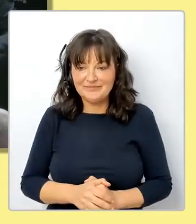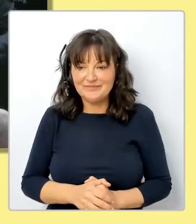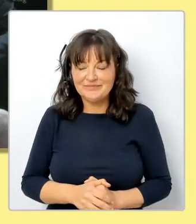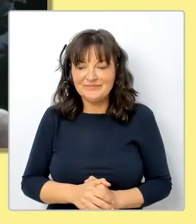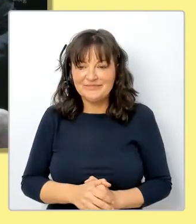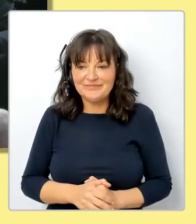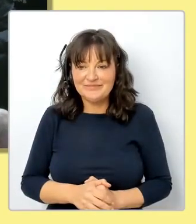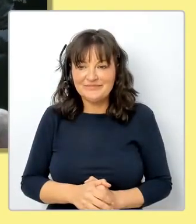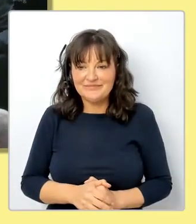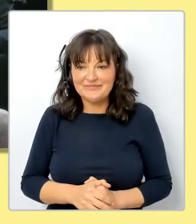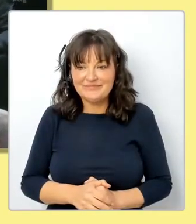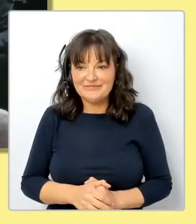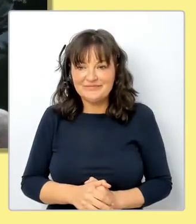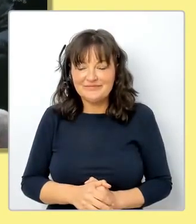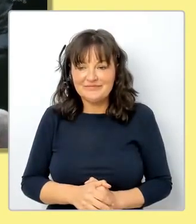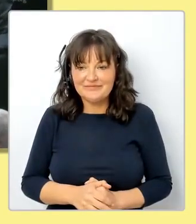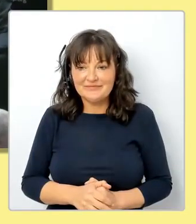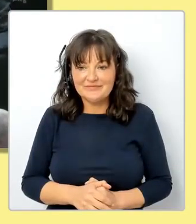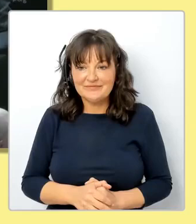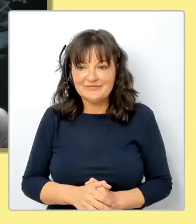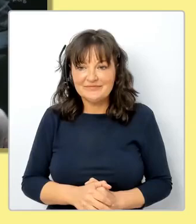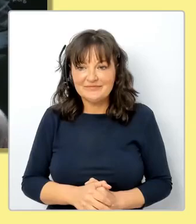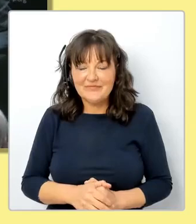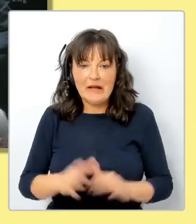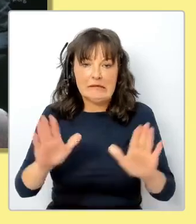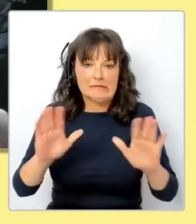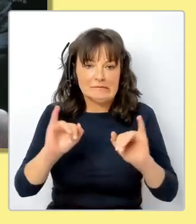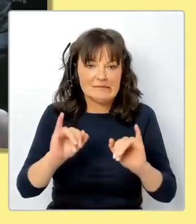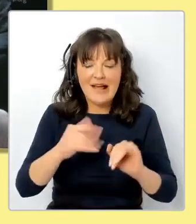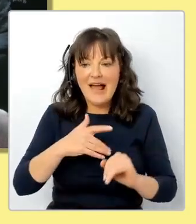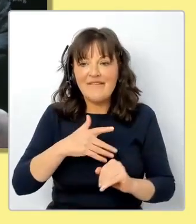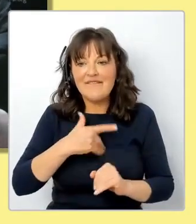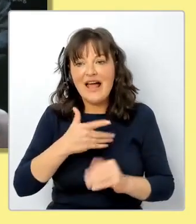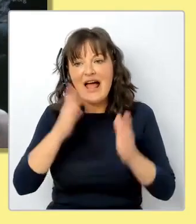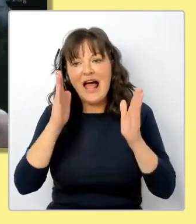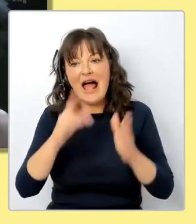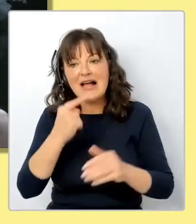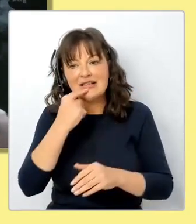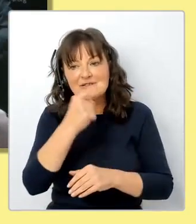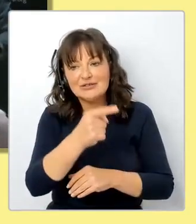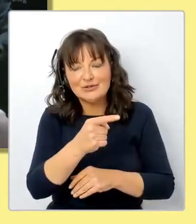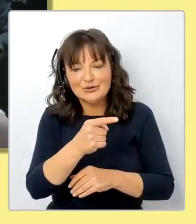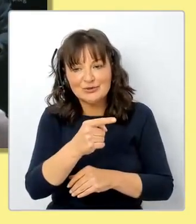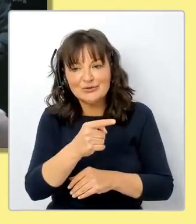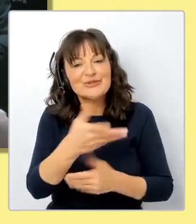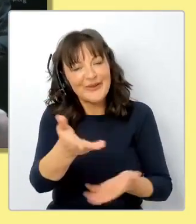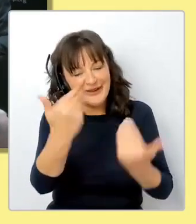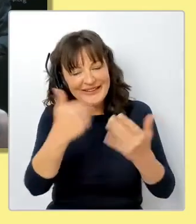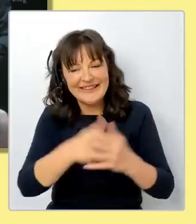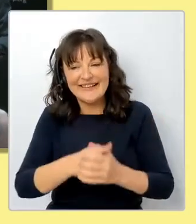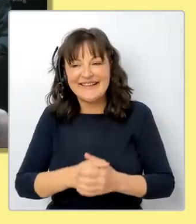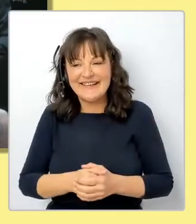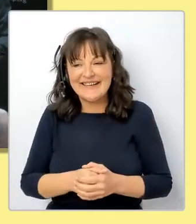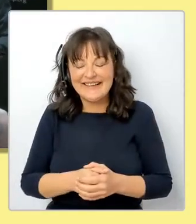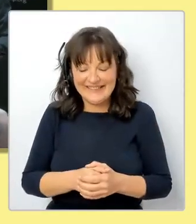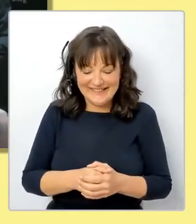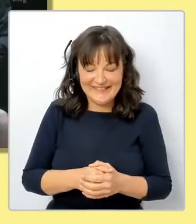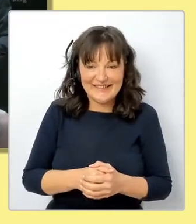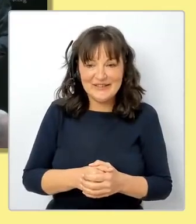Well, it's all right. I just felt I had to. Otherwise, I'd just have wilted underneath it. But on you go.